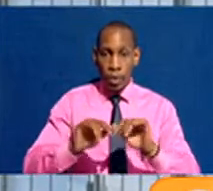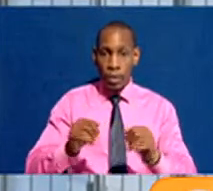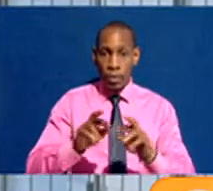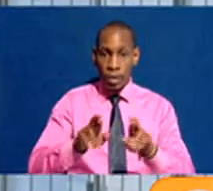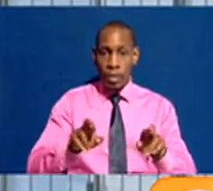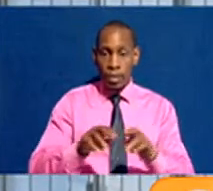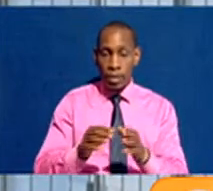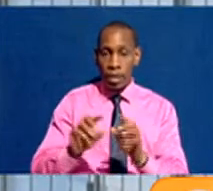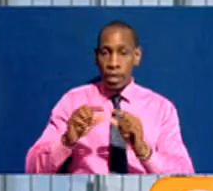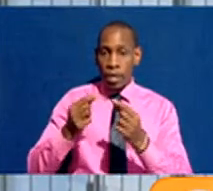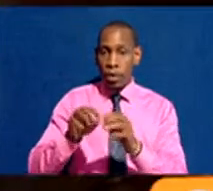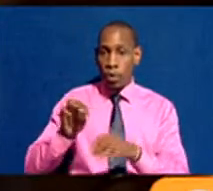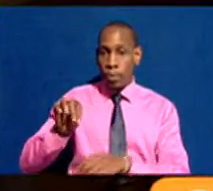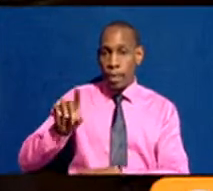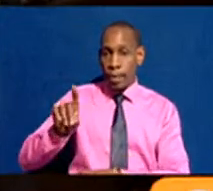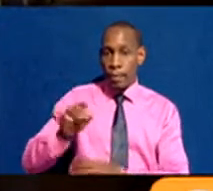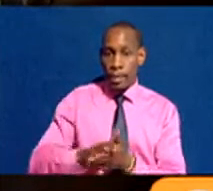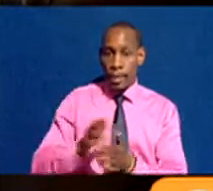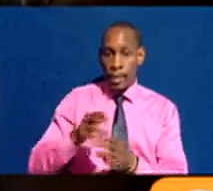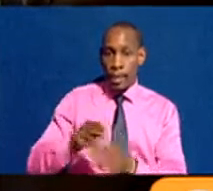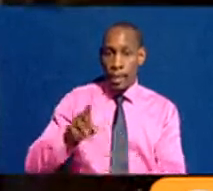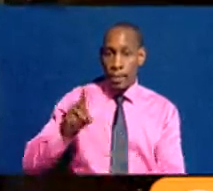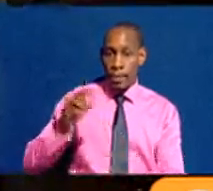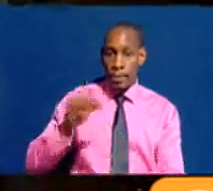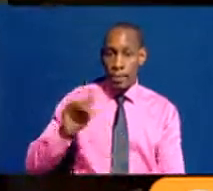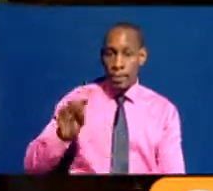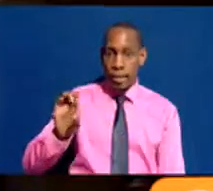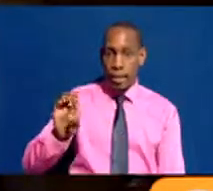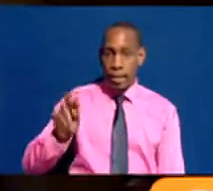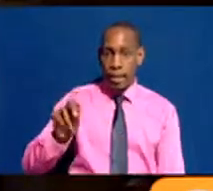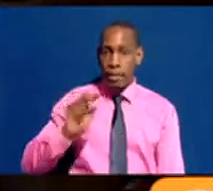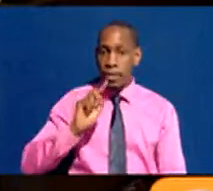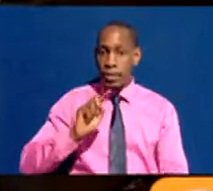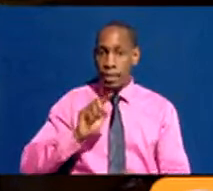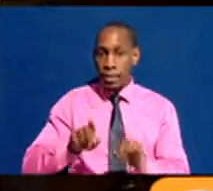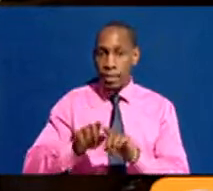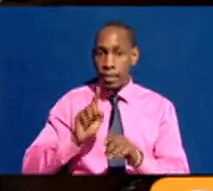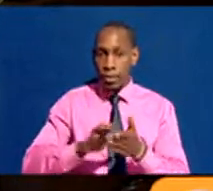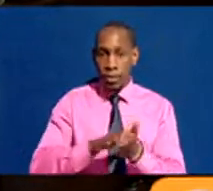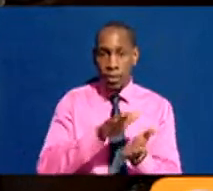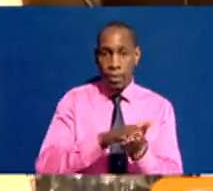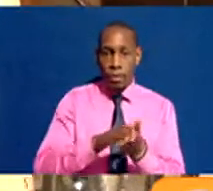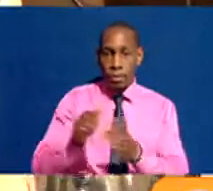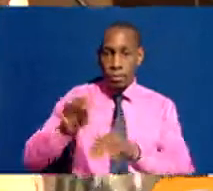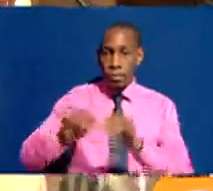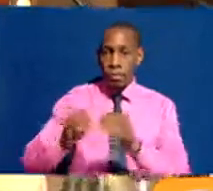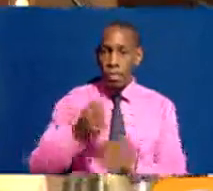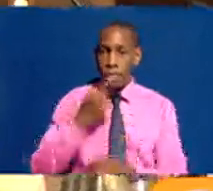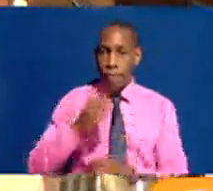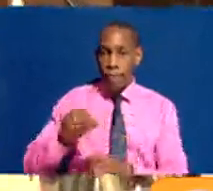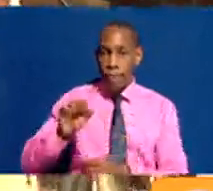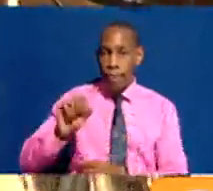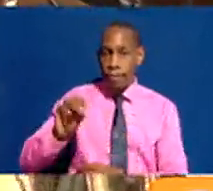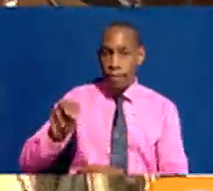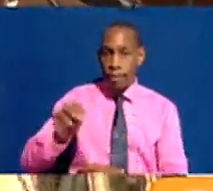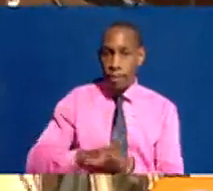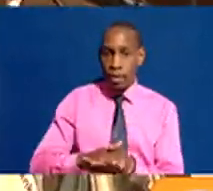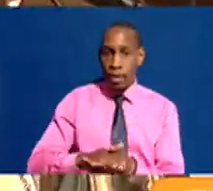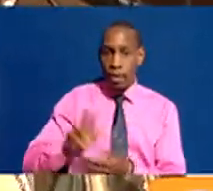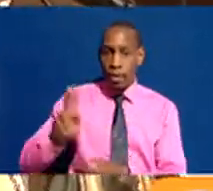Group Managing Director Gideon Morioki also noted that the lender had donated 150 million shillings to